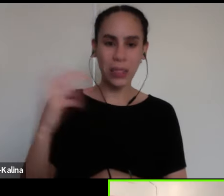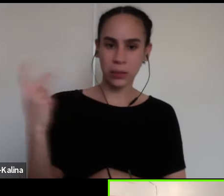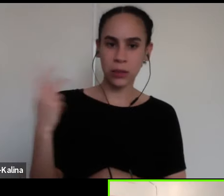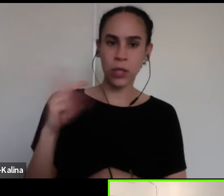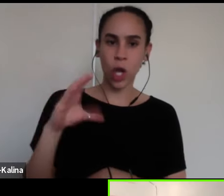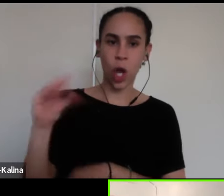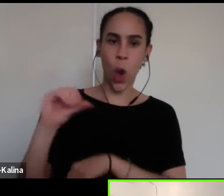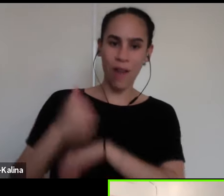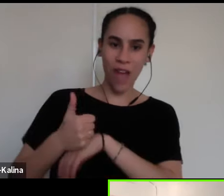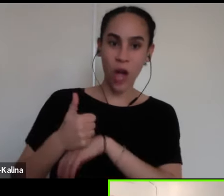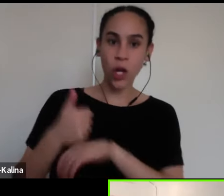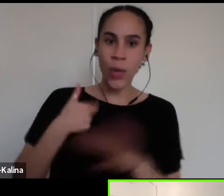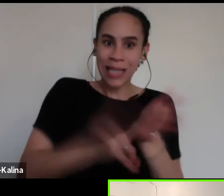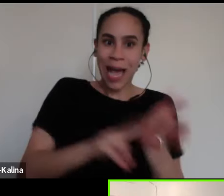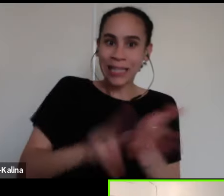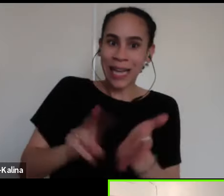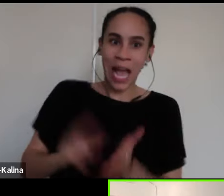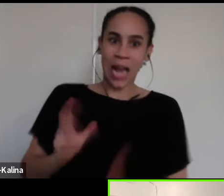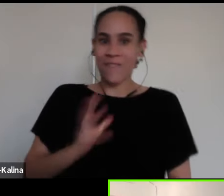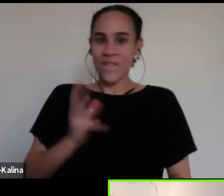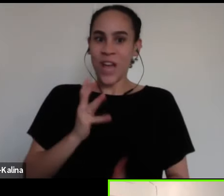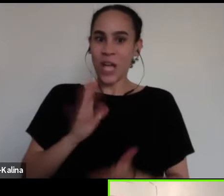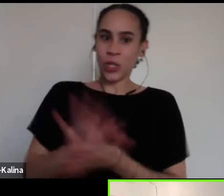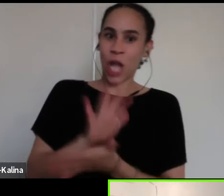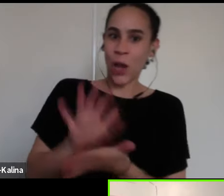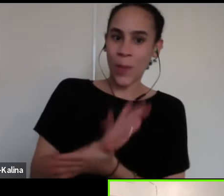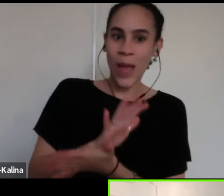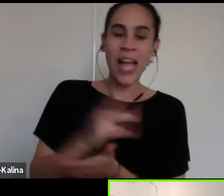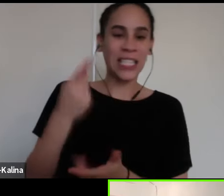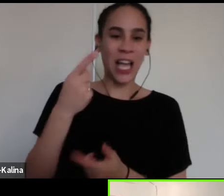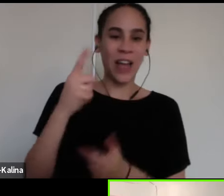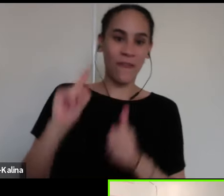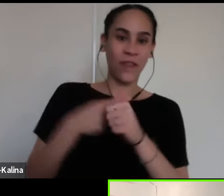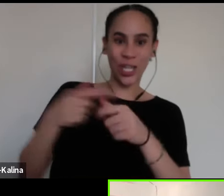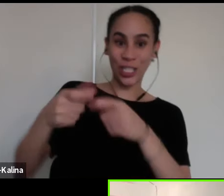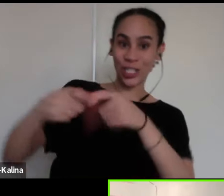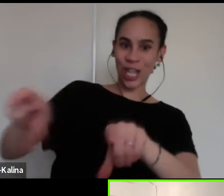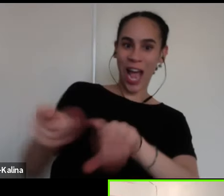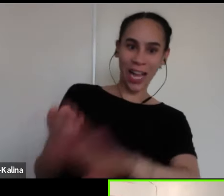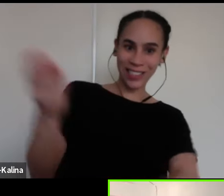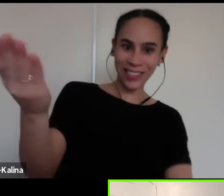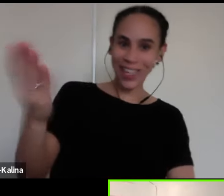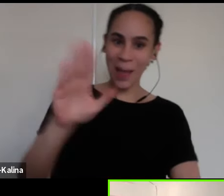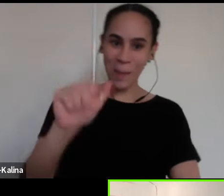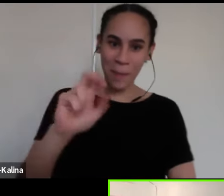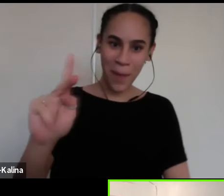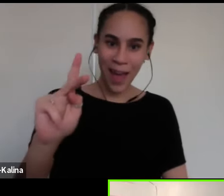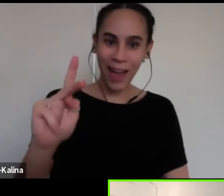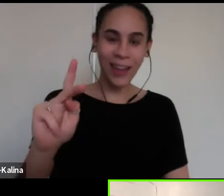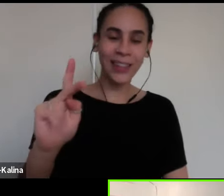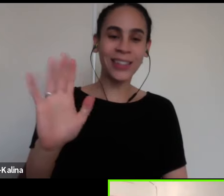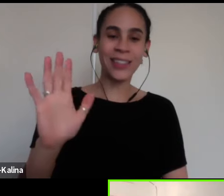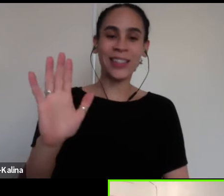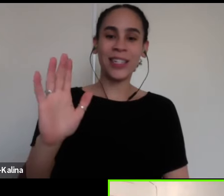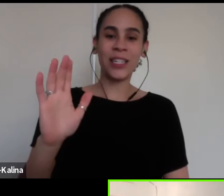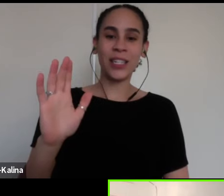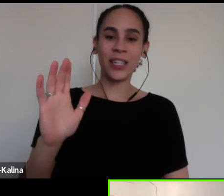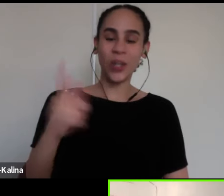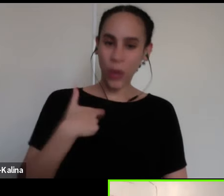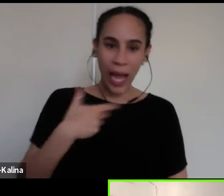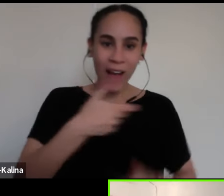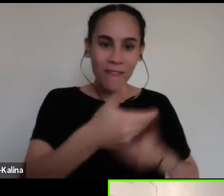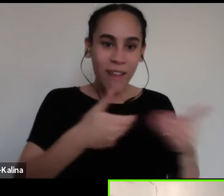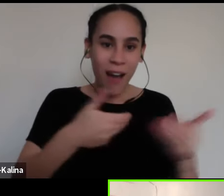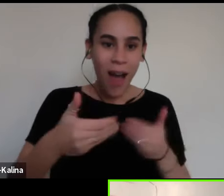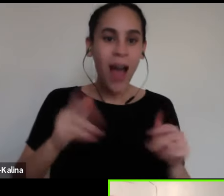docs, and it was put the first check in the bank, and all of that. And we had invited some